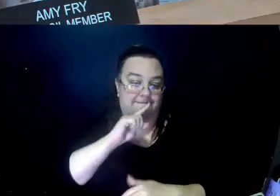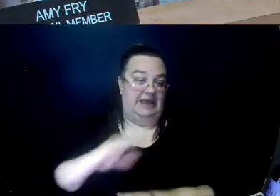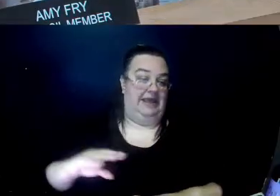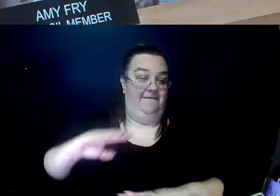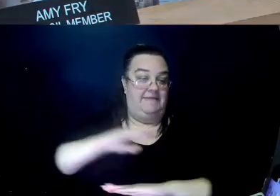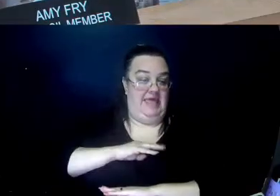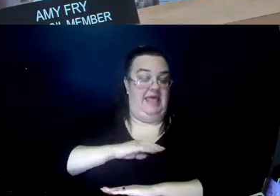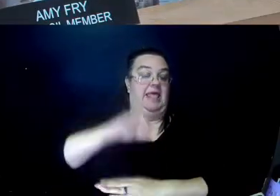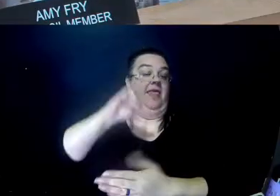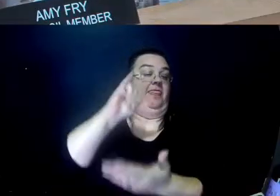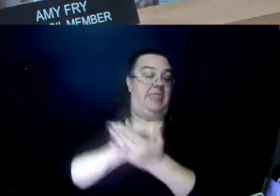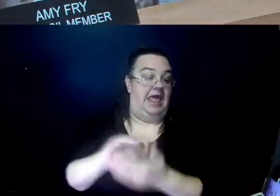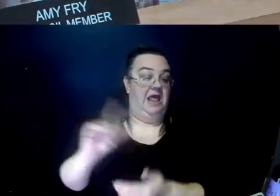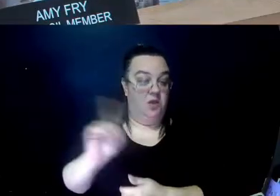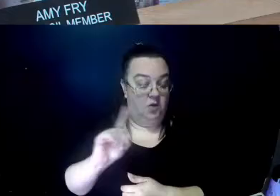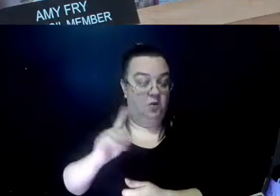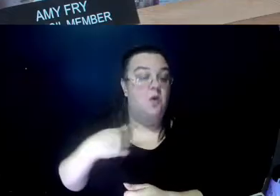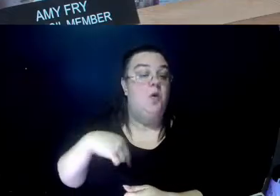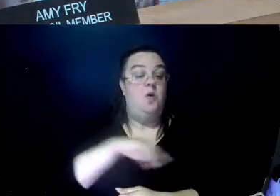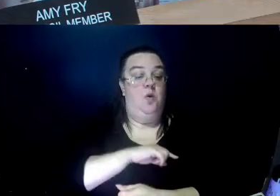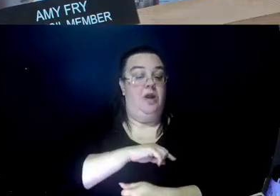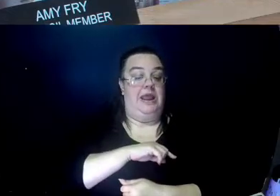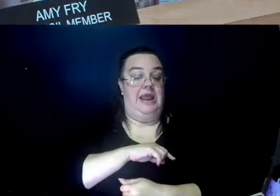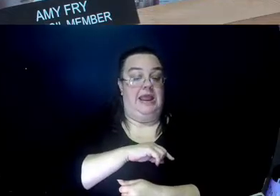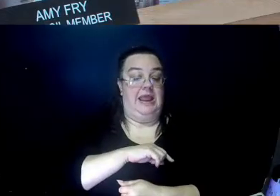where we came and we hit,